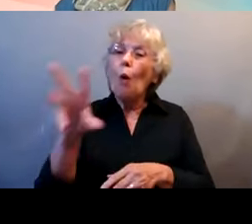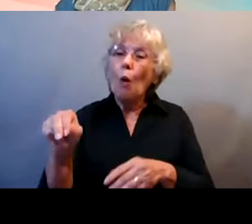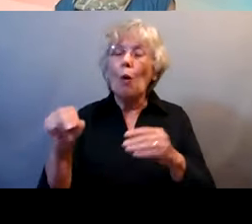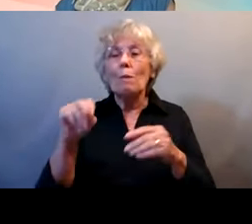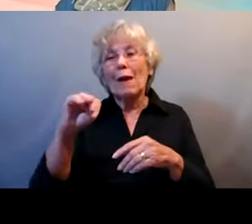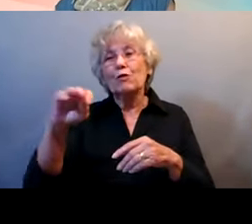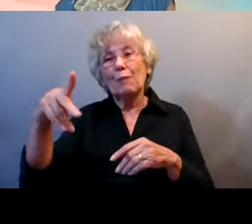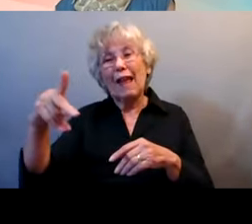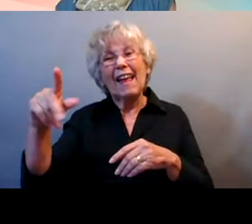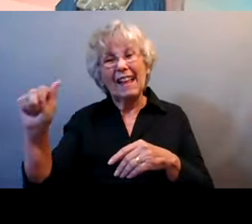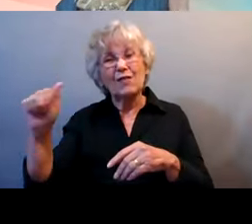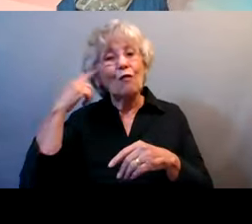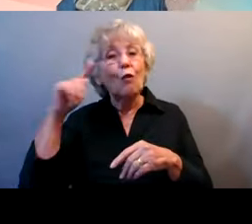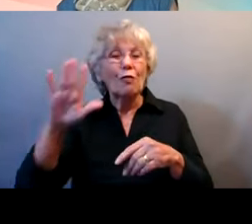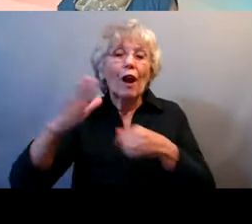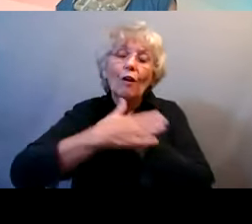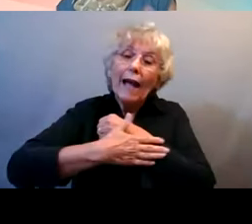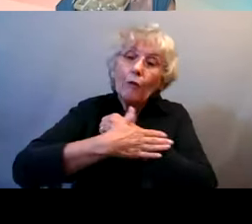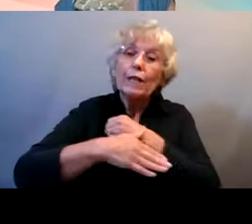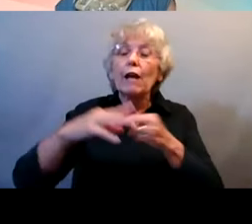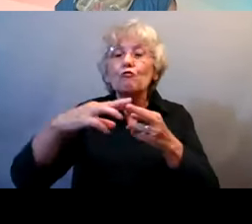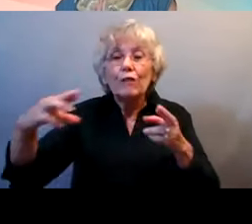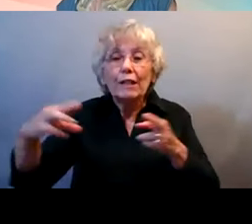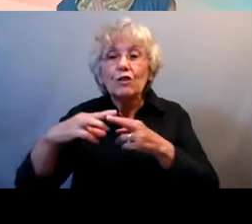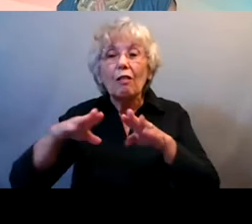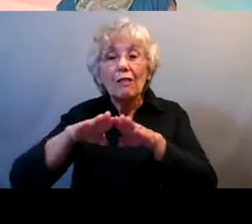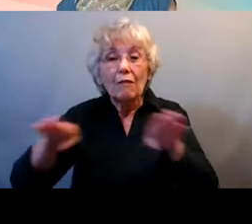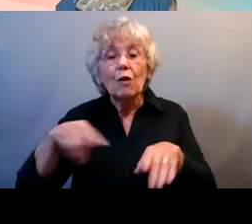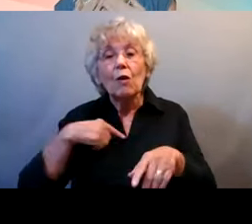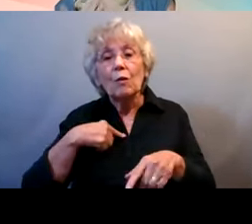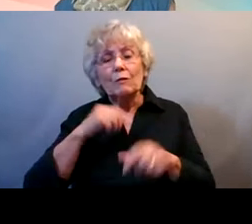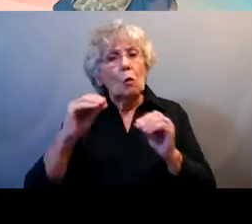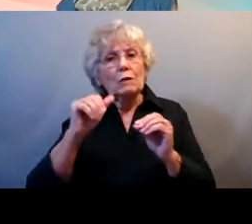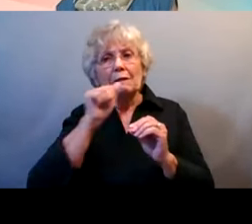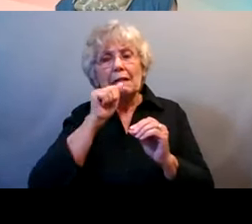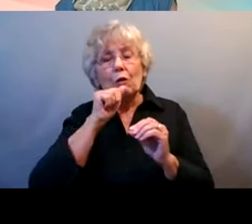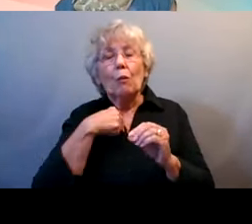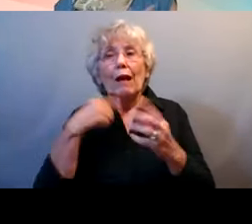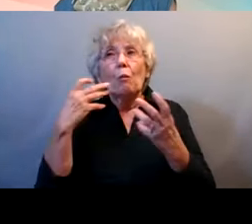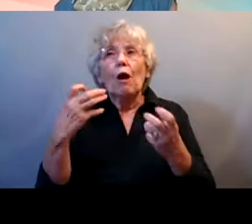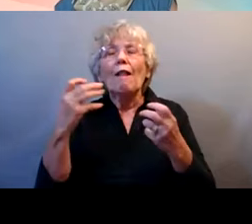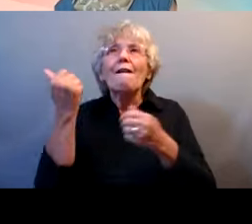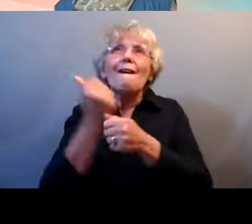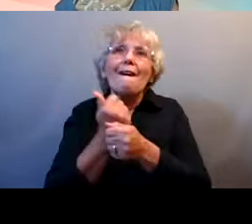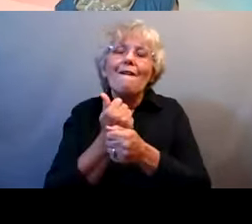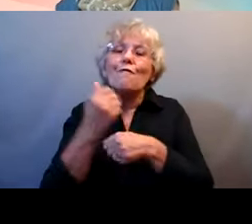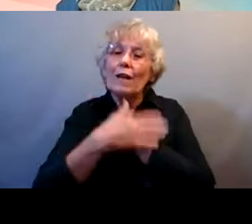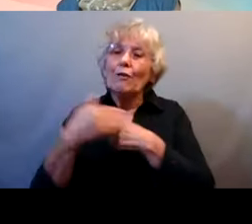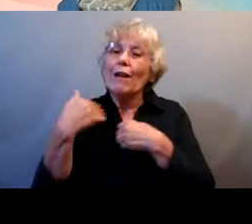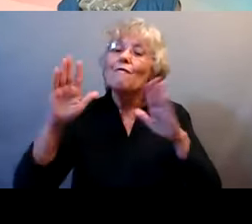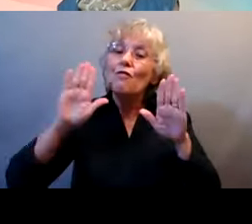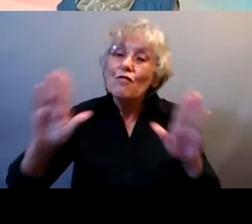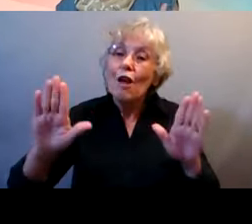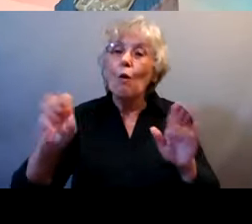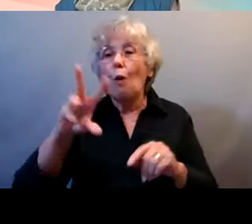that county or regional level. You know, it's not a secret that we really here at the MPA would love for every county to have their own master plan for aging. So